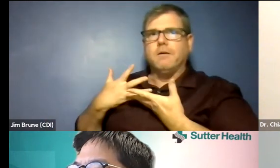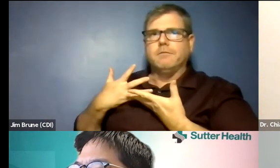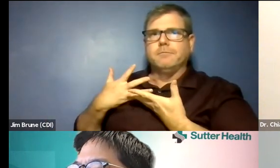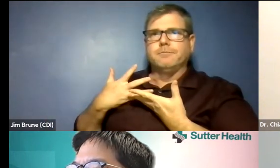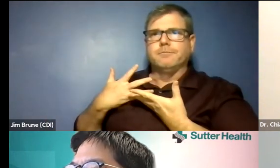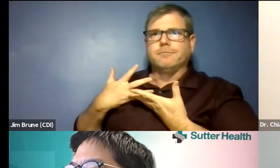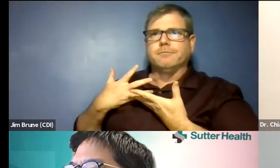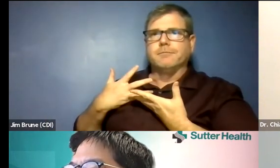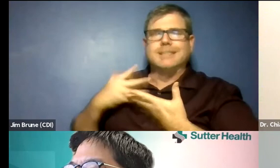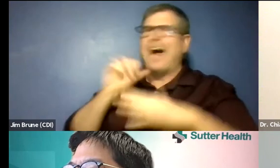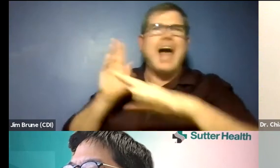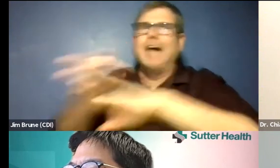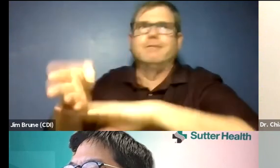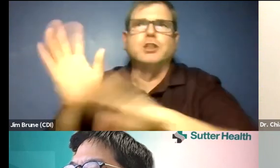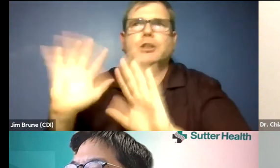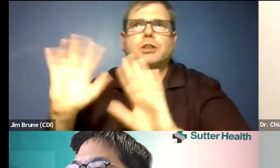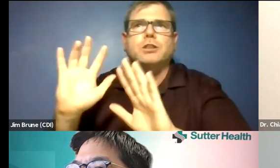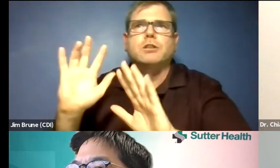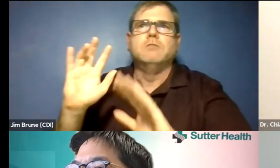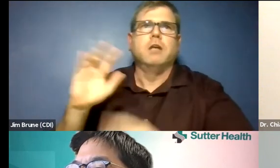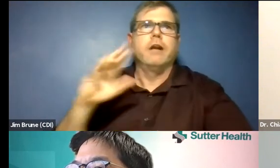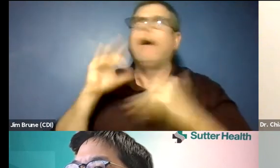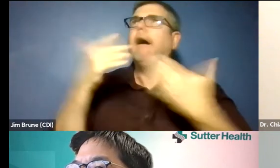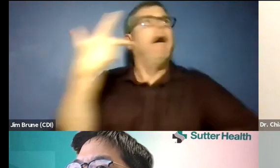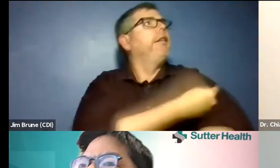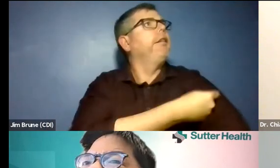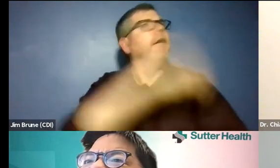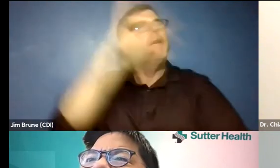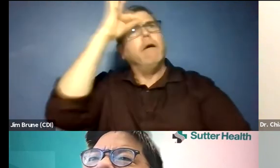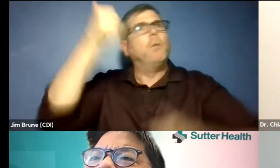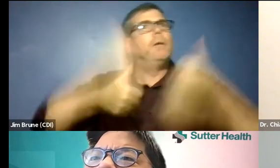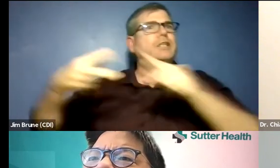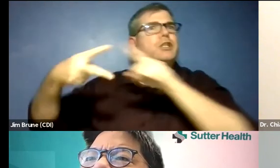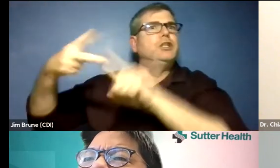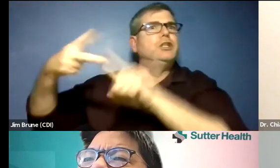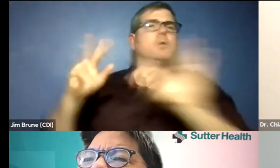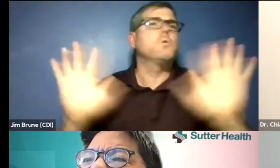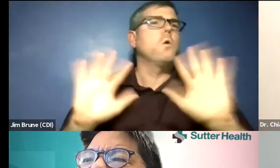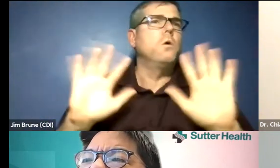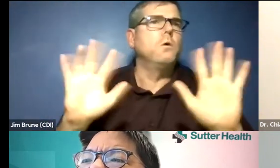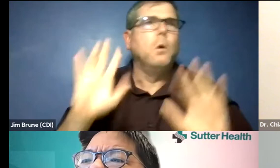knowing which kind or brand or which company's vaccine you're getting.